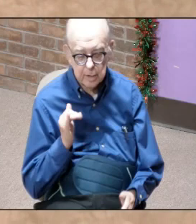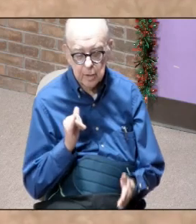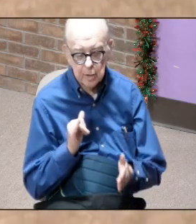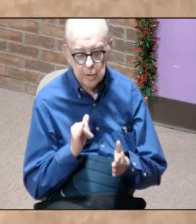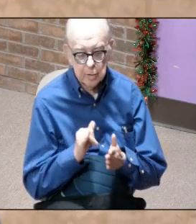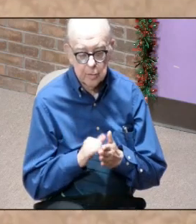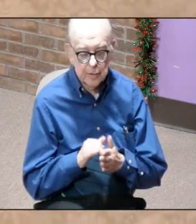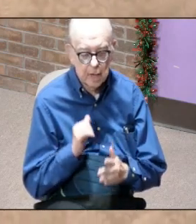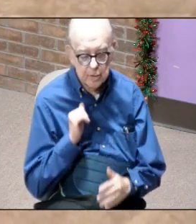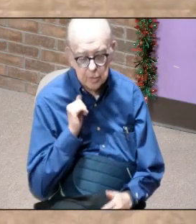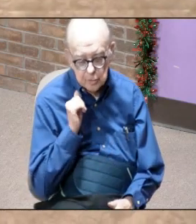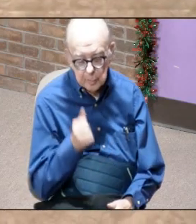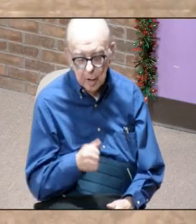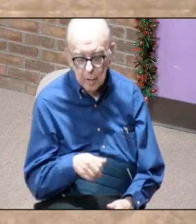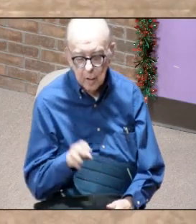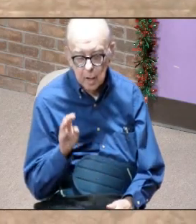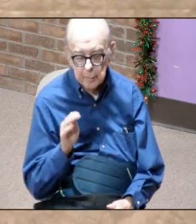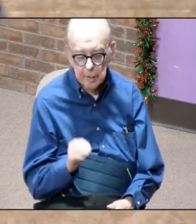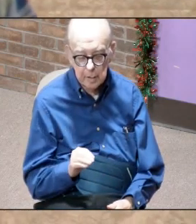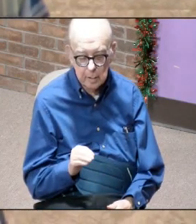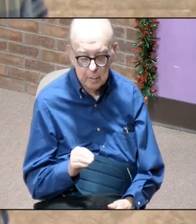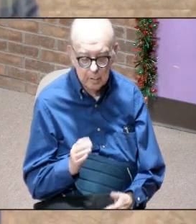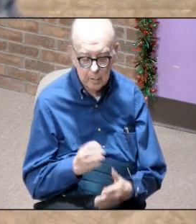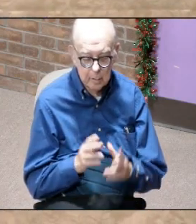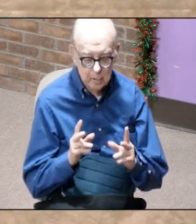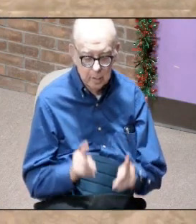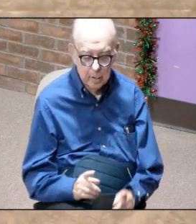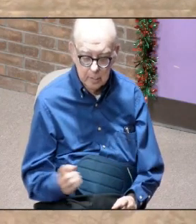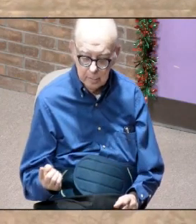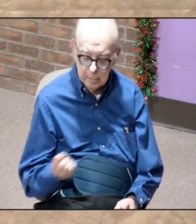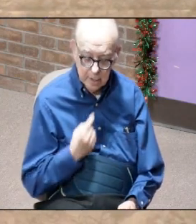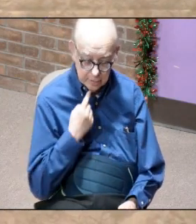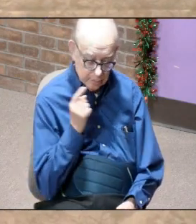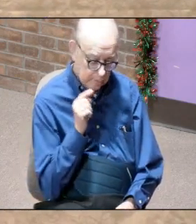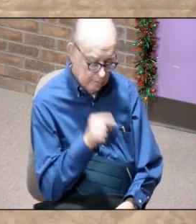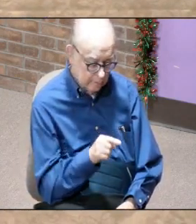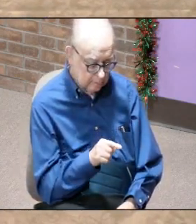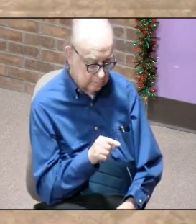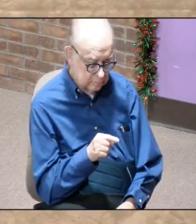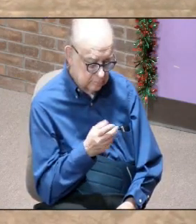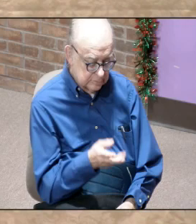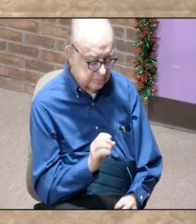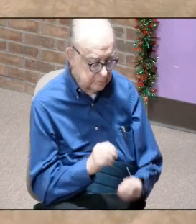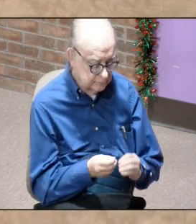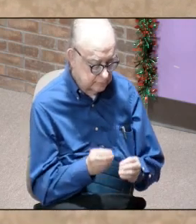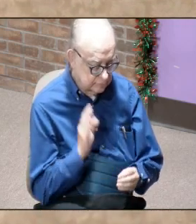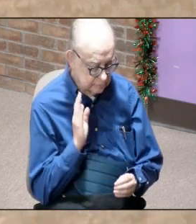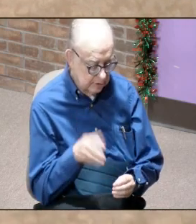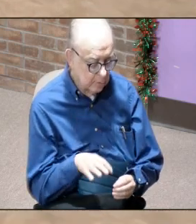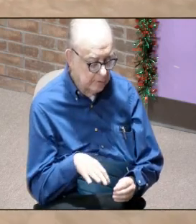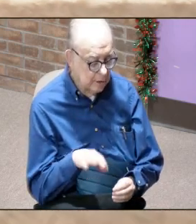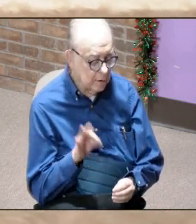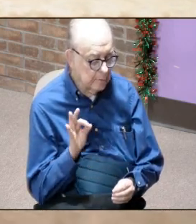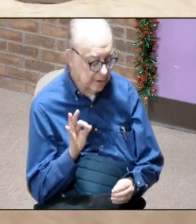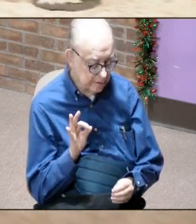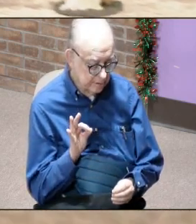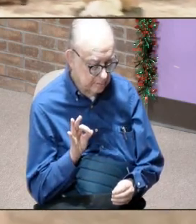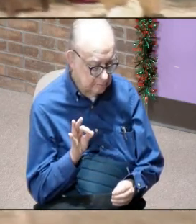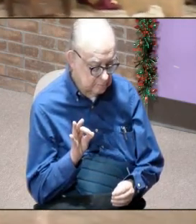Monday. And somebody came up to you and told you, here's the numbers that are going to be drawn.